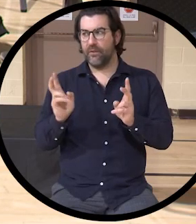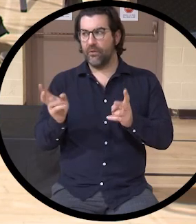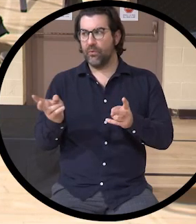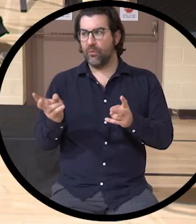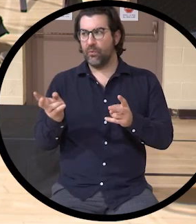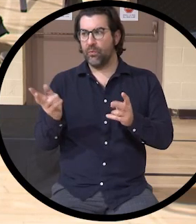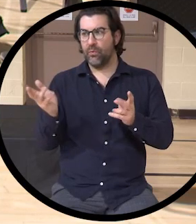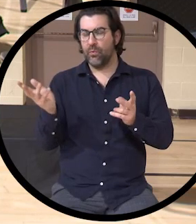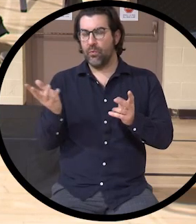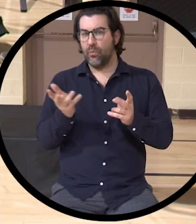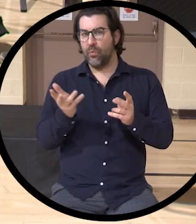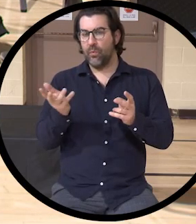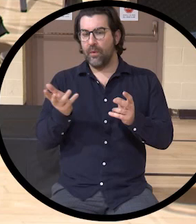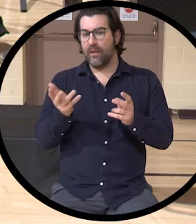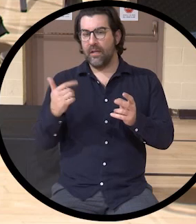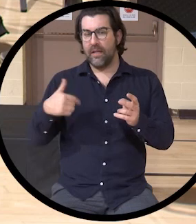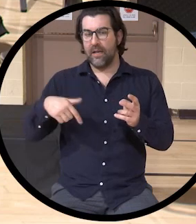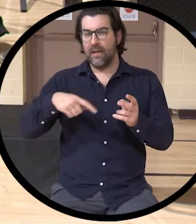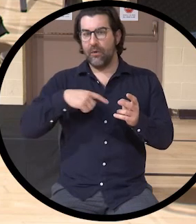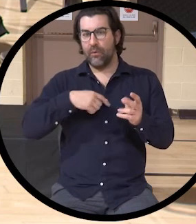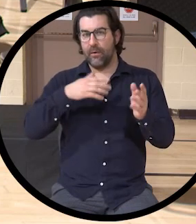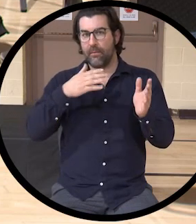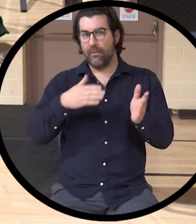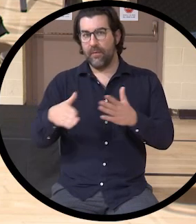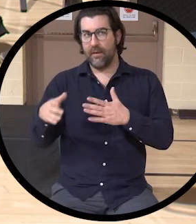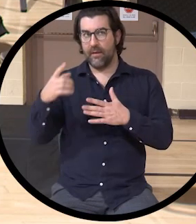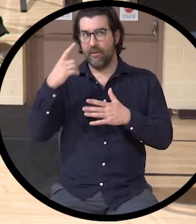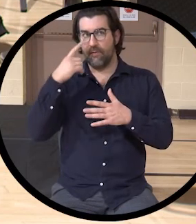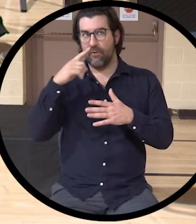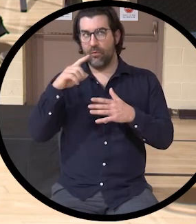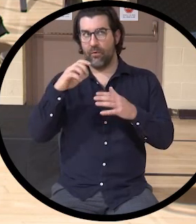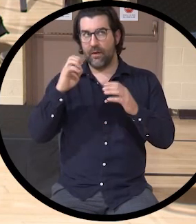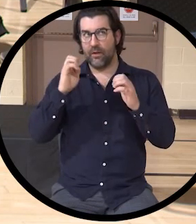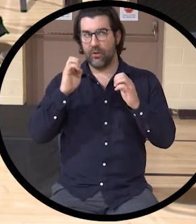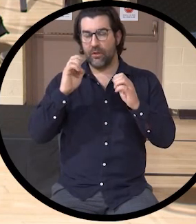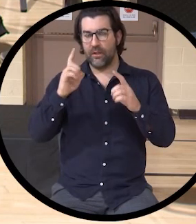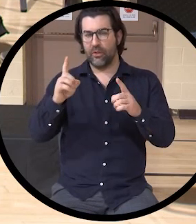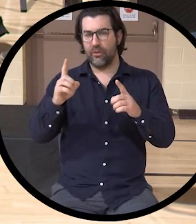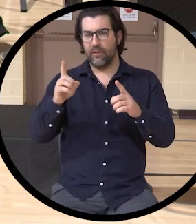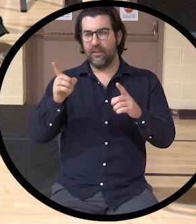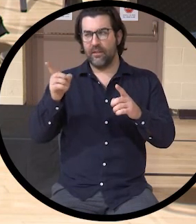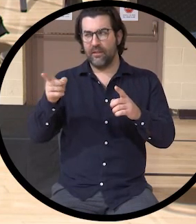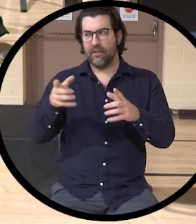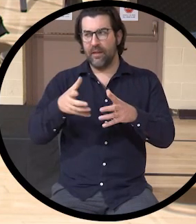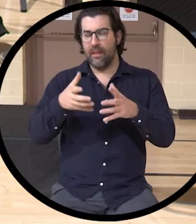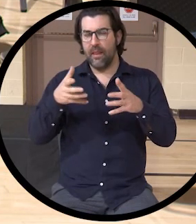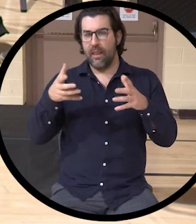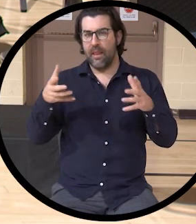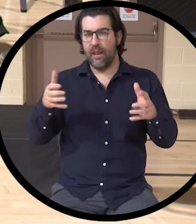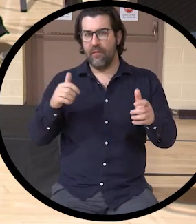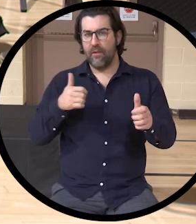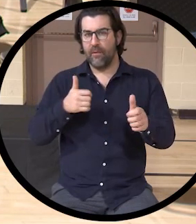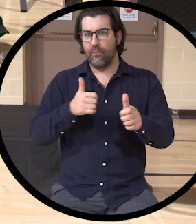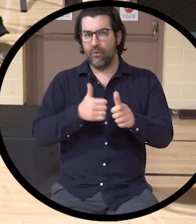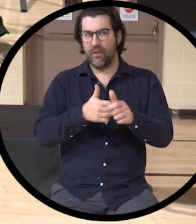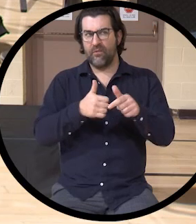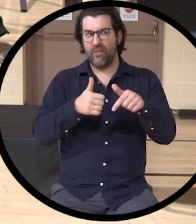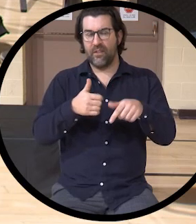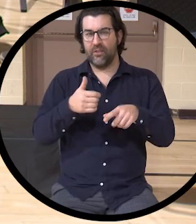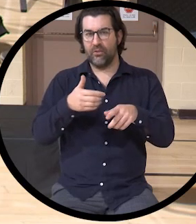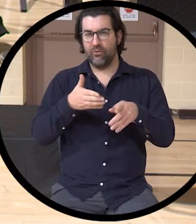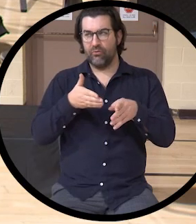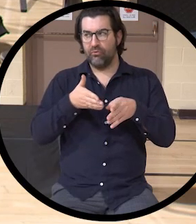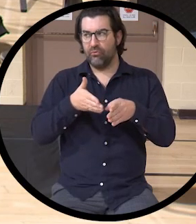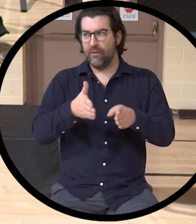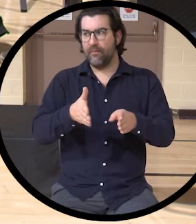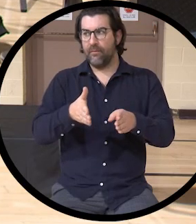what is our plan for education? This is a lot of upgrades for just this strip. But if you